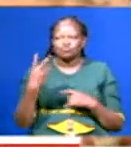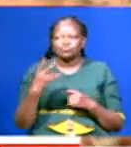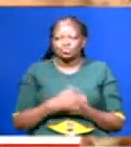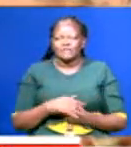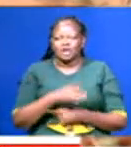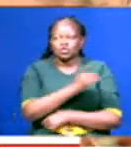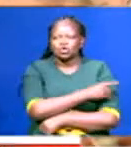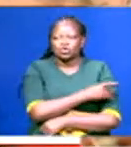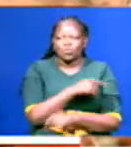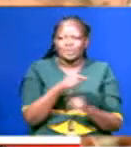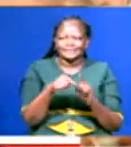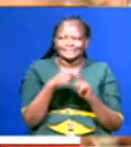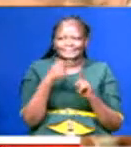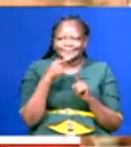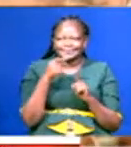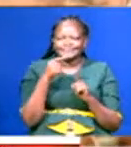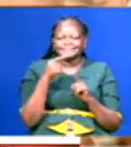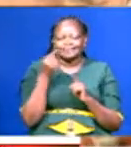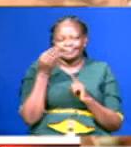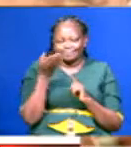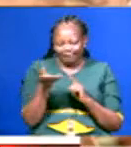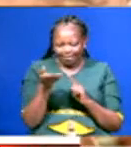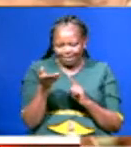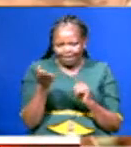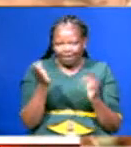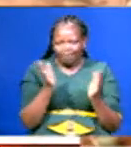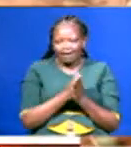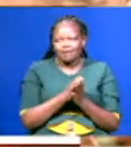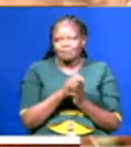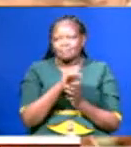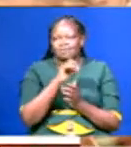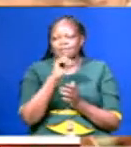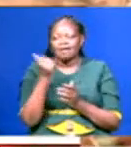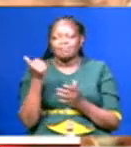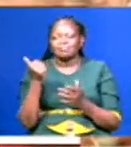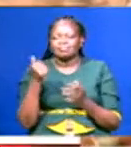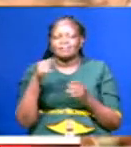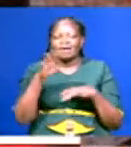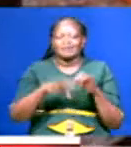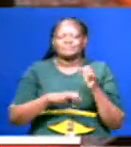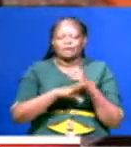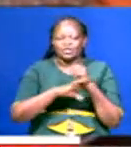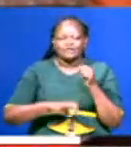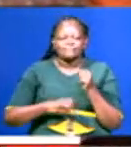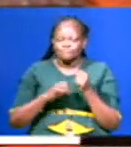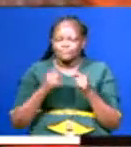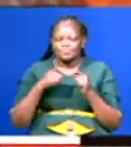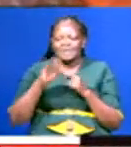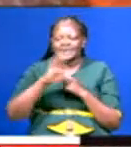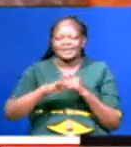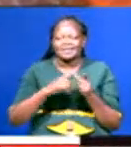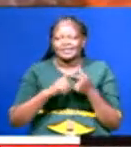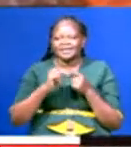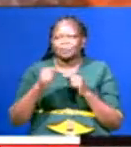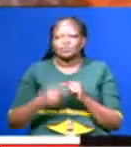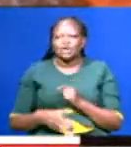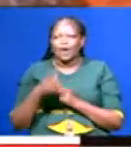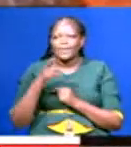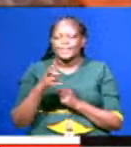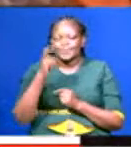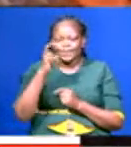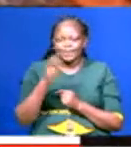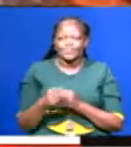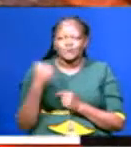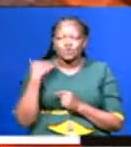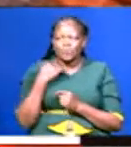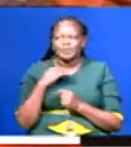rural area of Marakwet West and an unknown number of livestock stolen in the area. A mother was also shot by bandits at